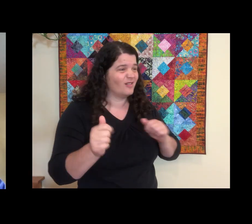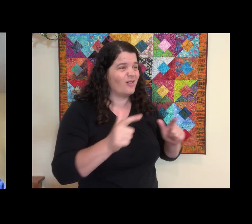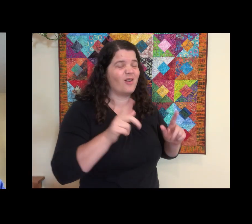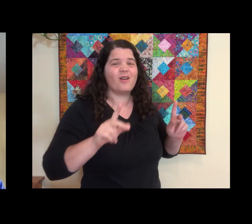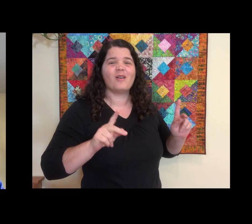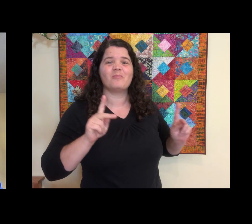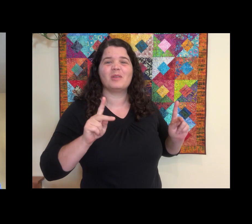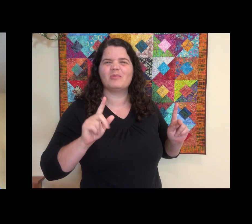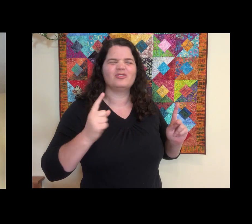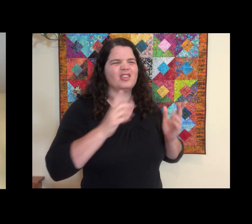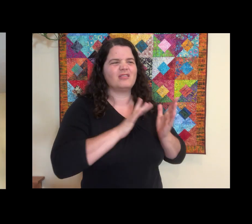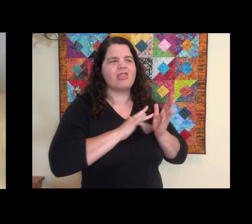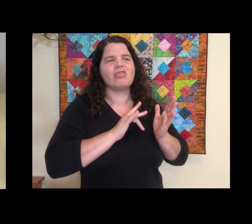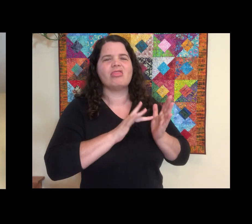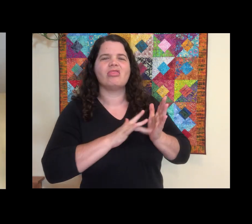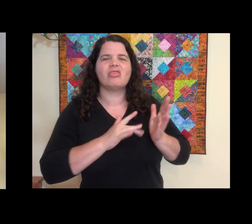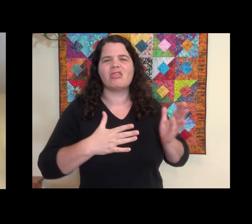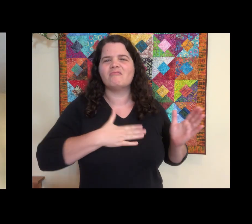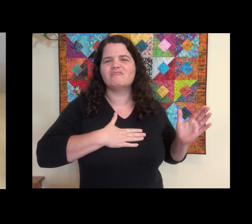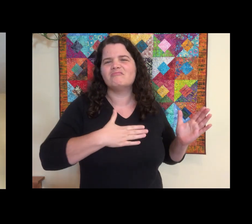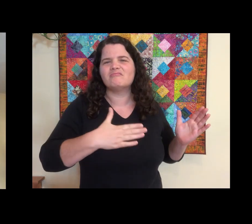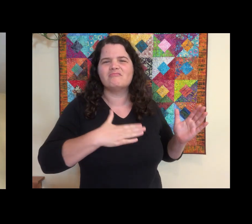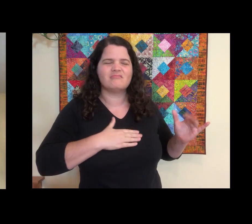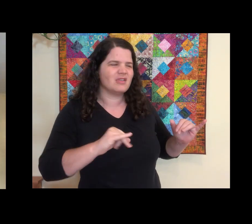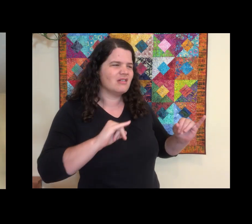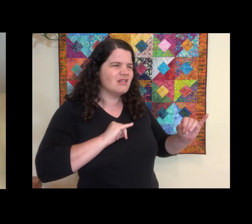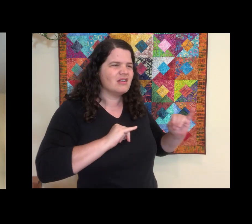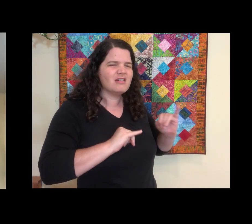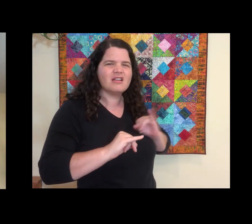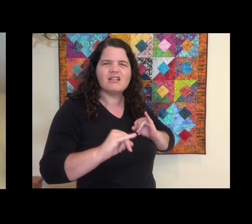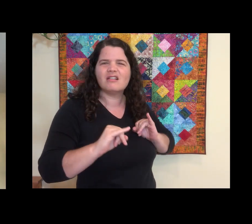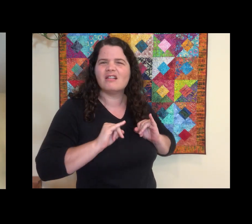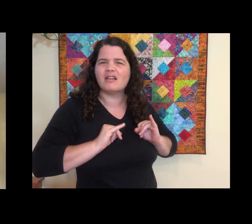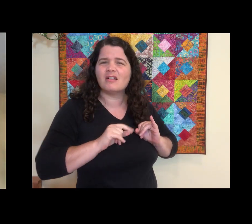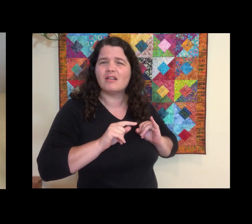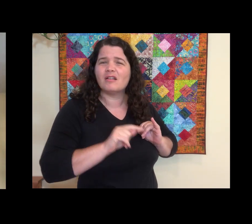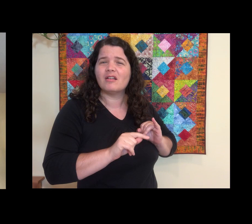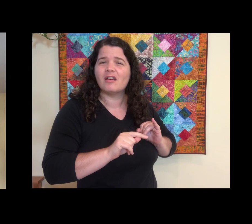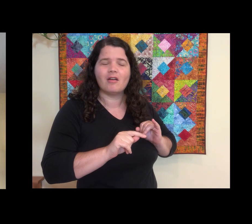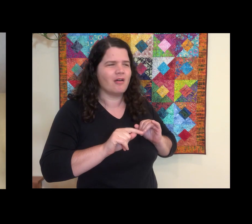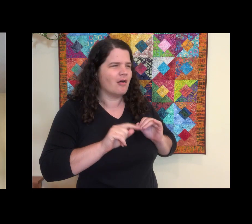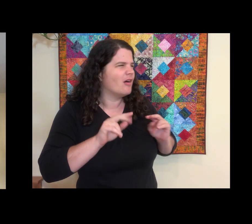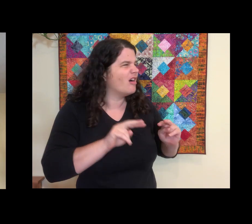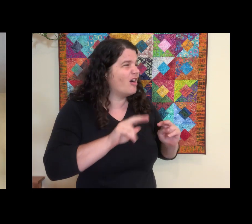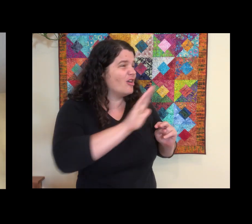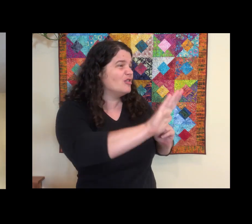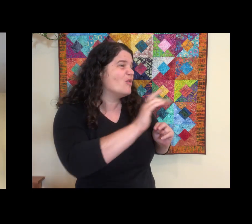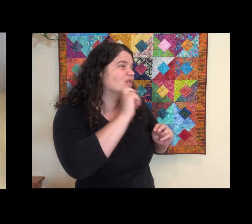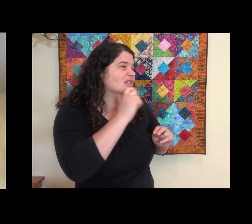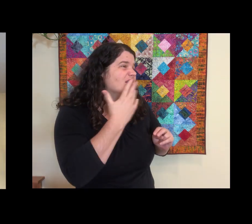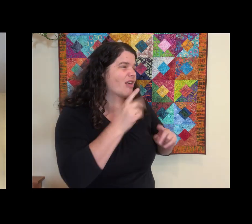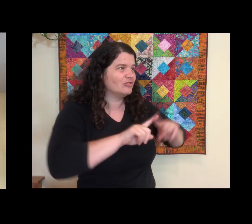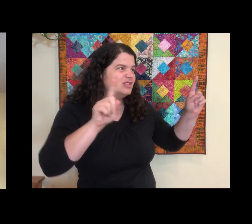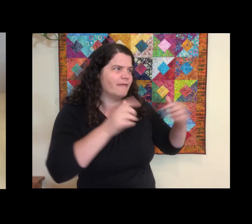where all play to win, and so much is made of color of